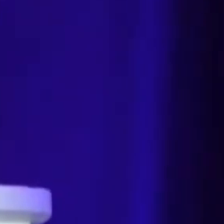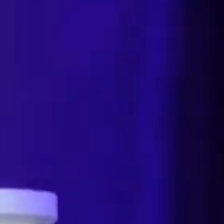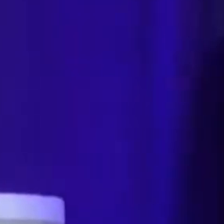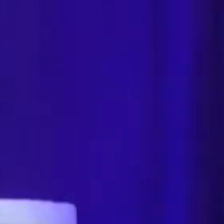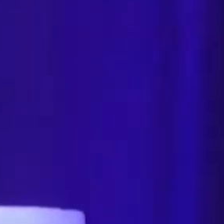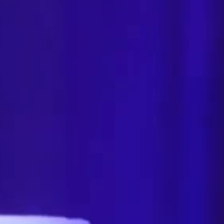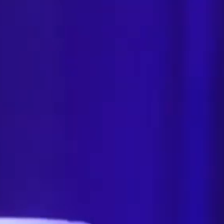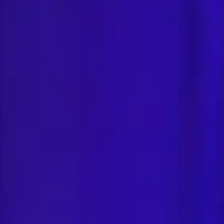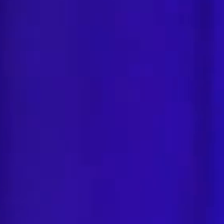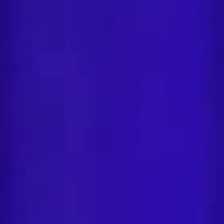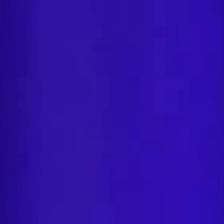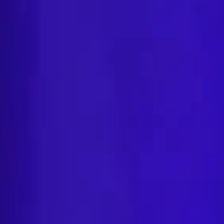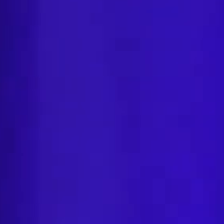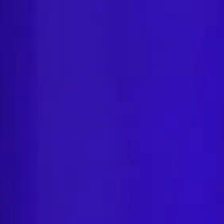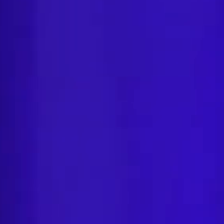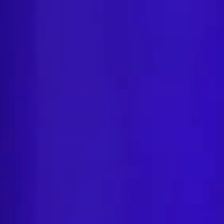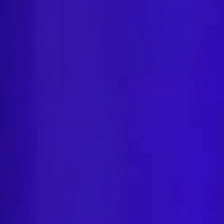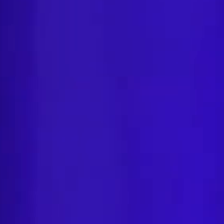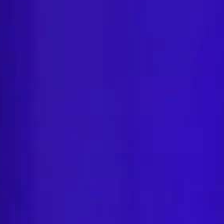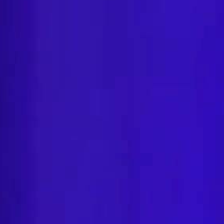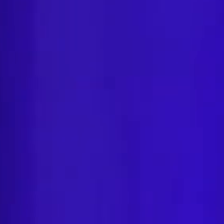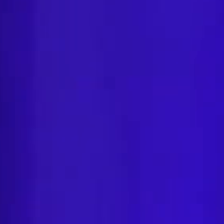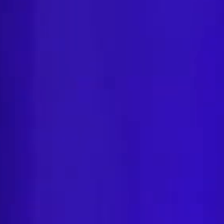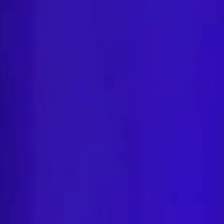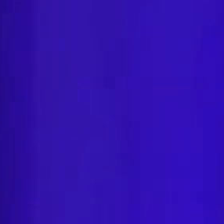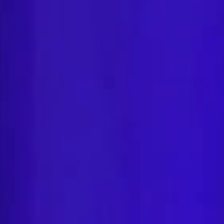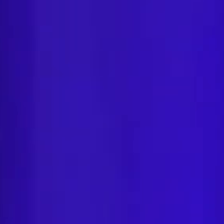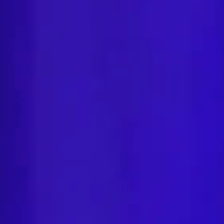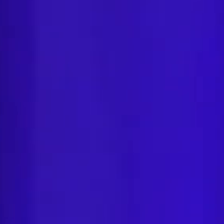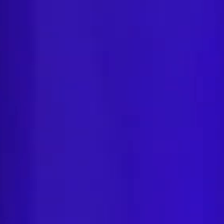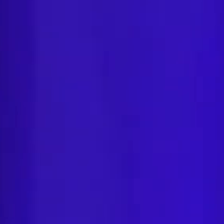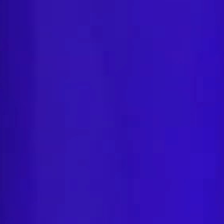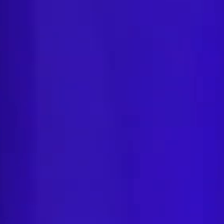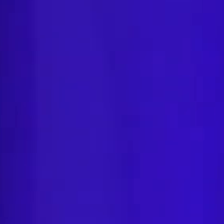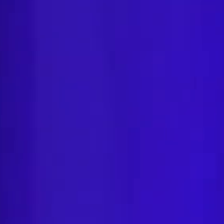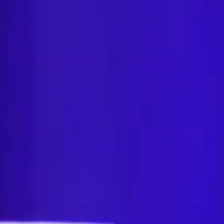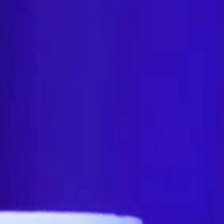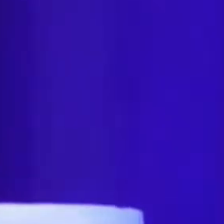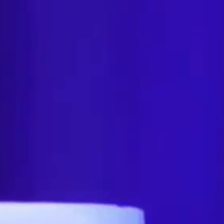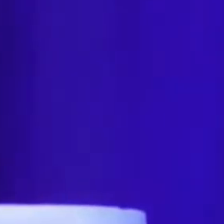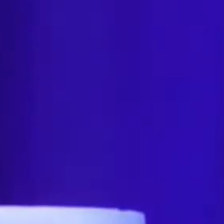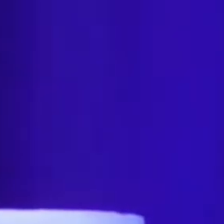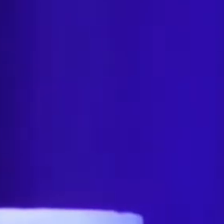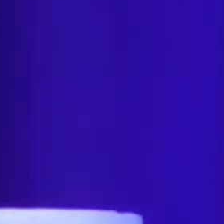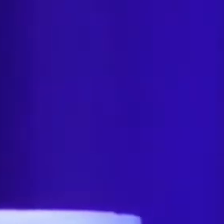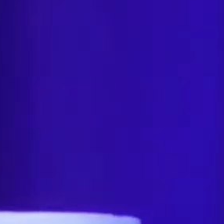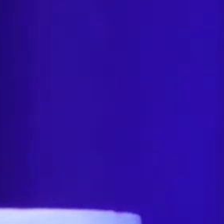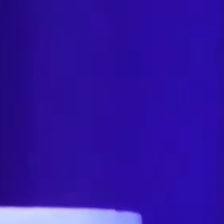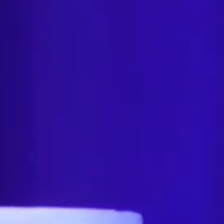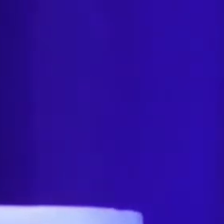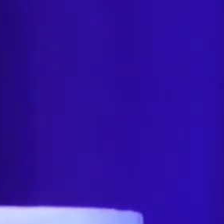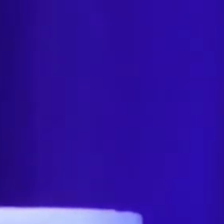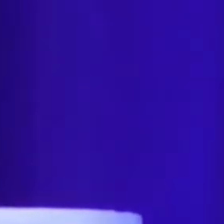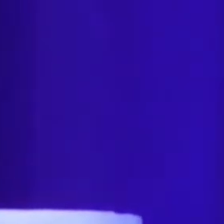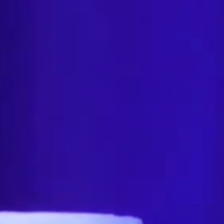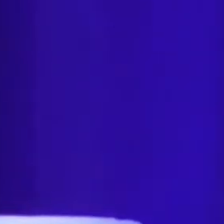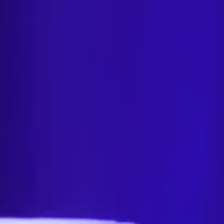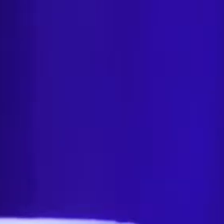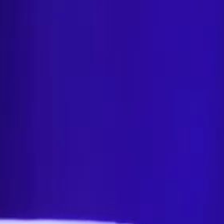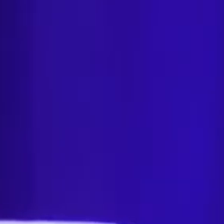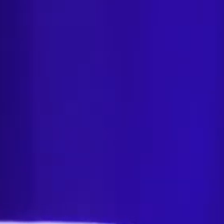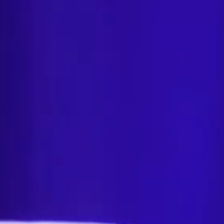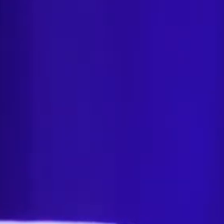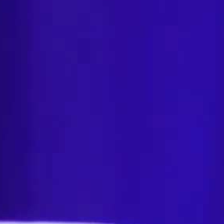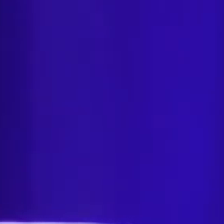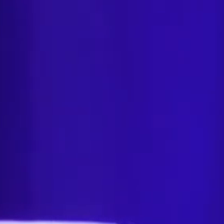Thank you very much, Gia. Chairperson, commissioners, CEO, ladies and gentlemen, all protocol observed,